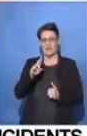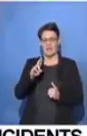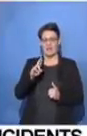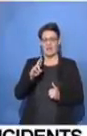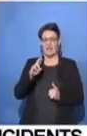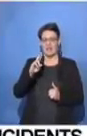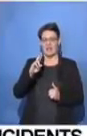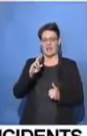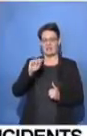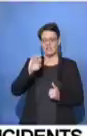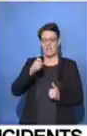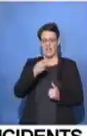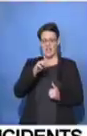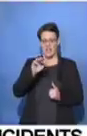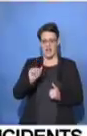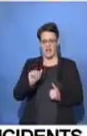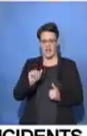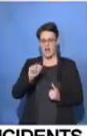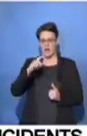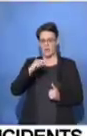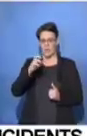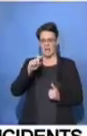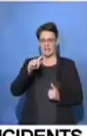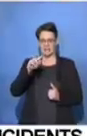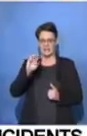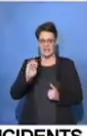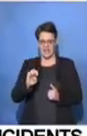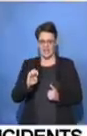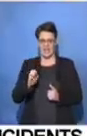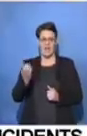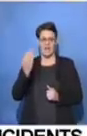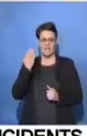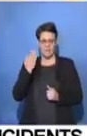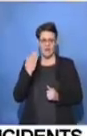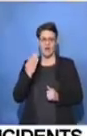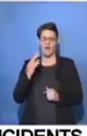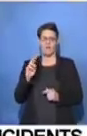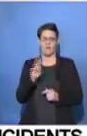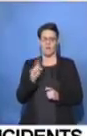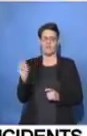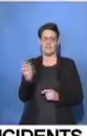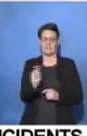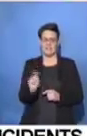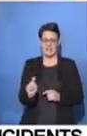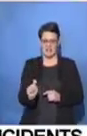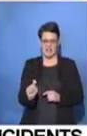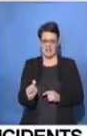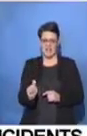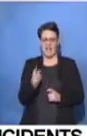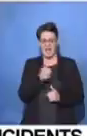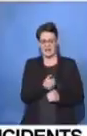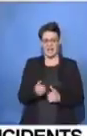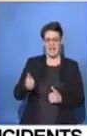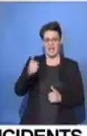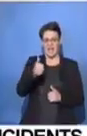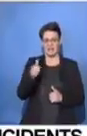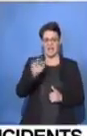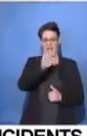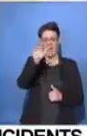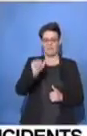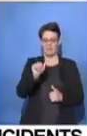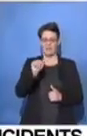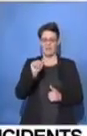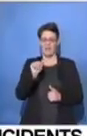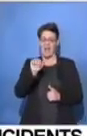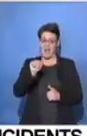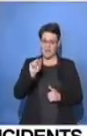Jakaya Mrisho Kikwete, former President of the United Republic of Tanzania and head of the African